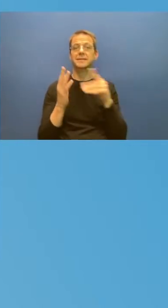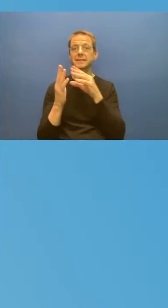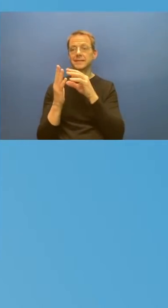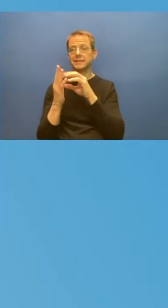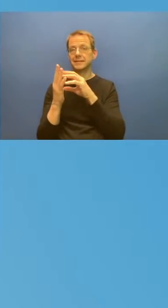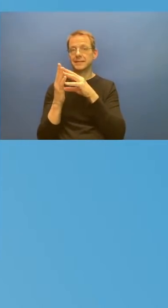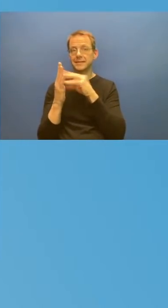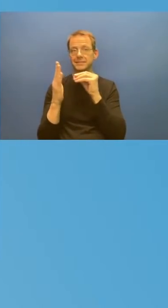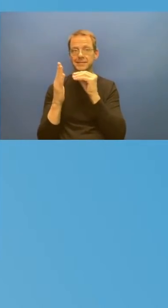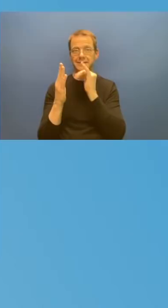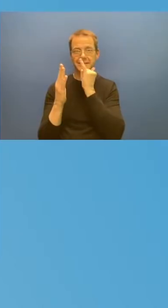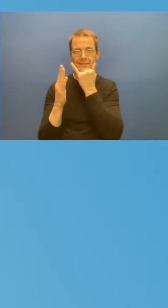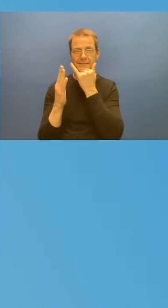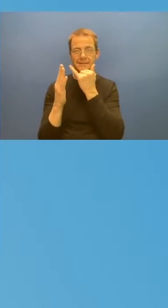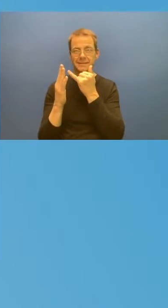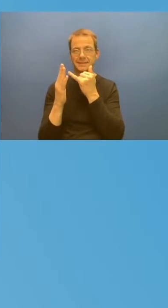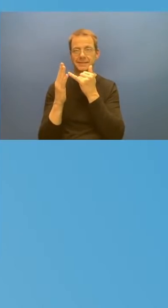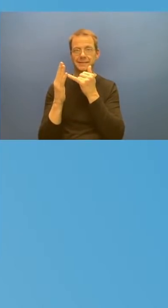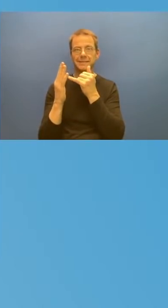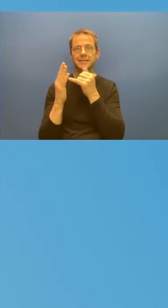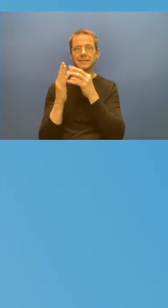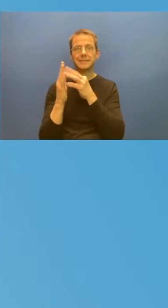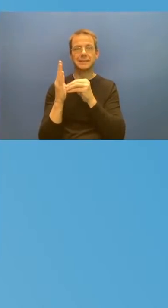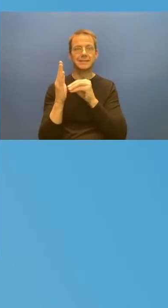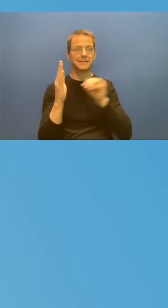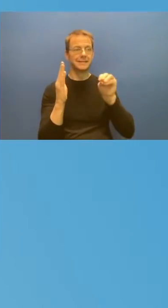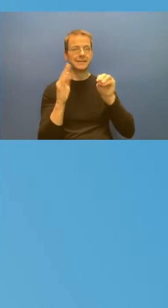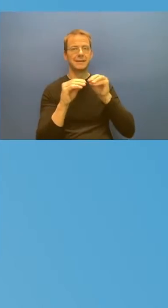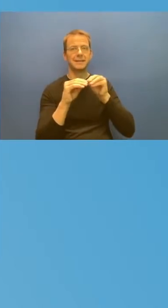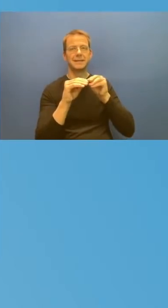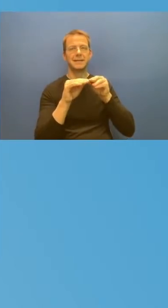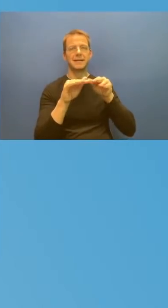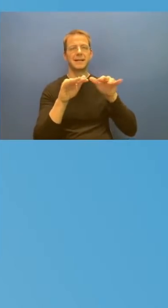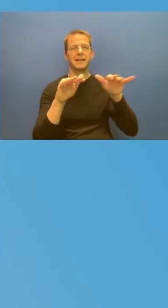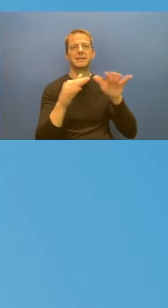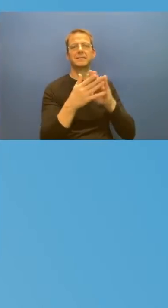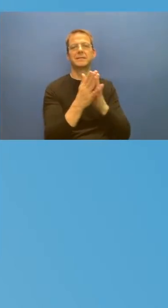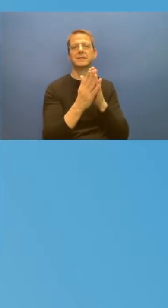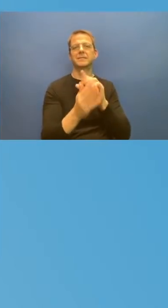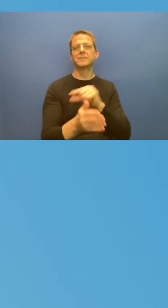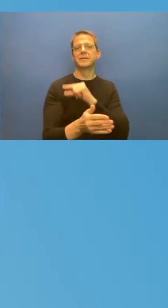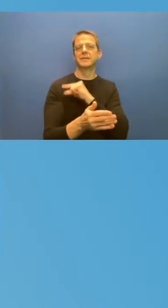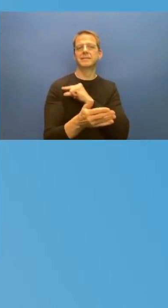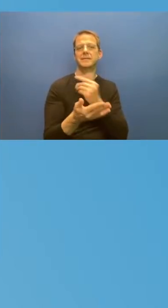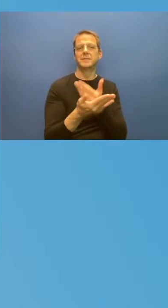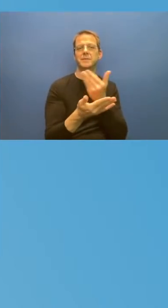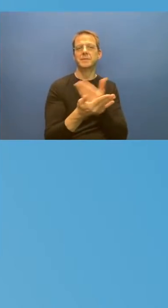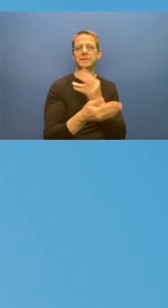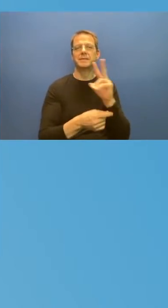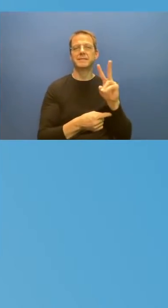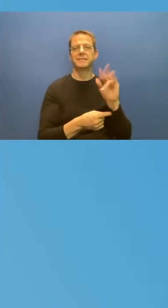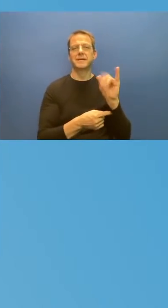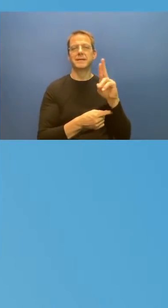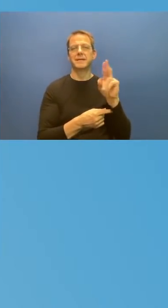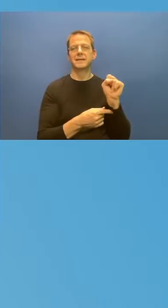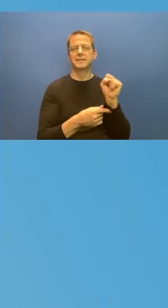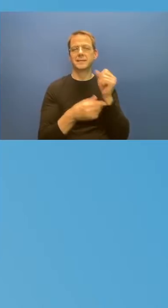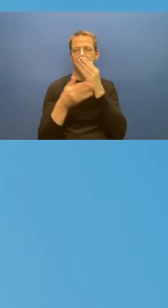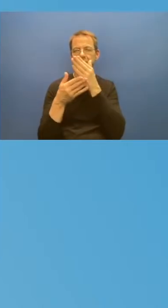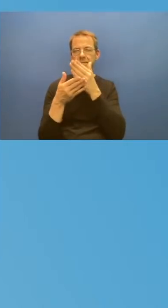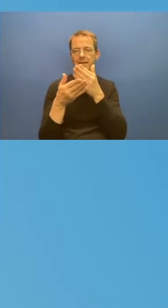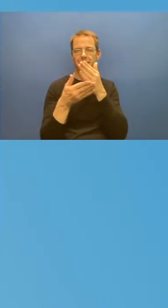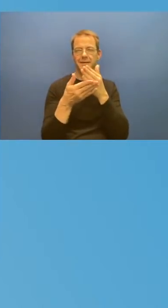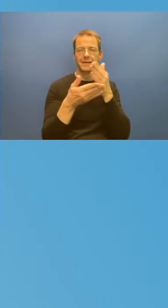new virus particles. And typically we think of the virus particles coming out of an infected cell to actually be more